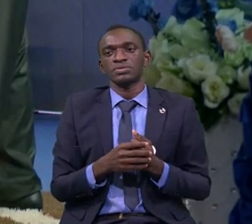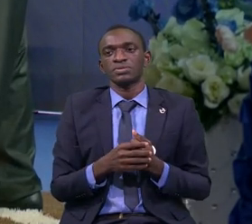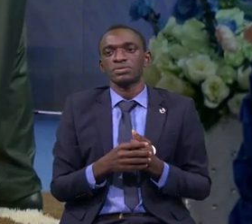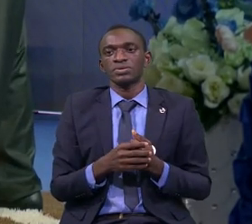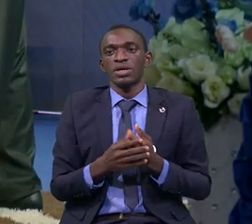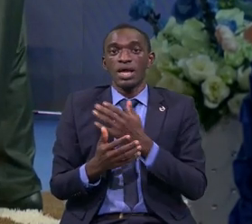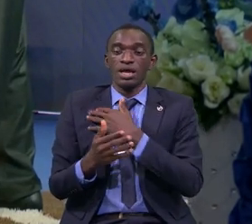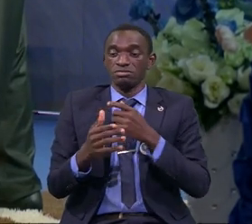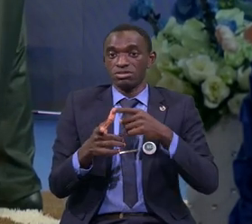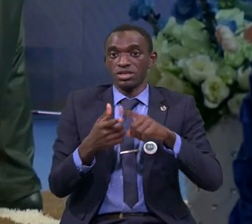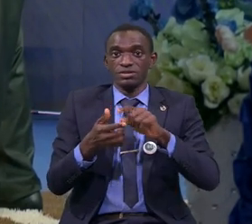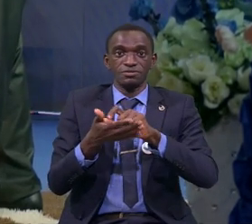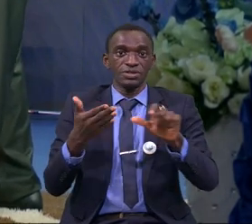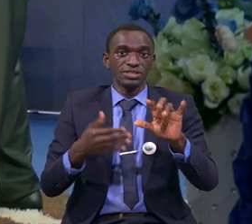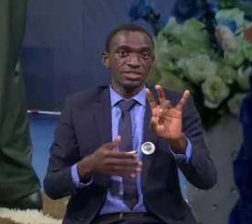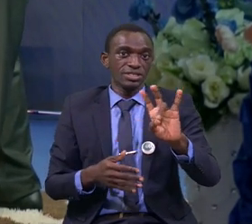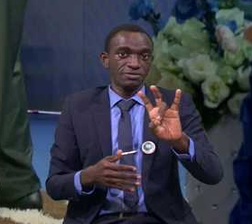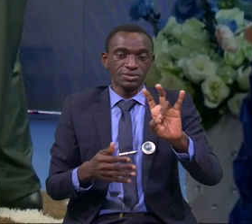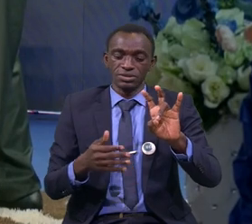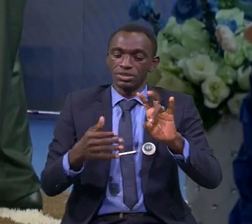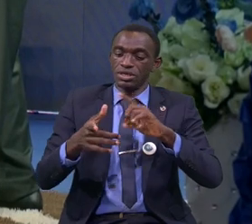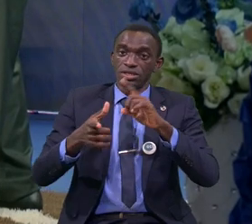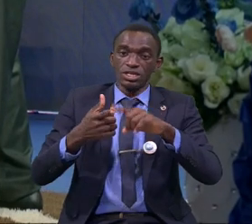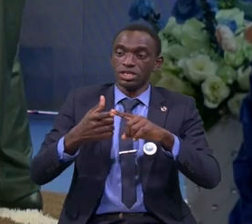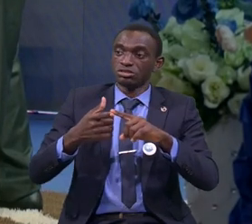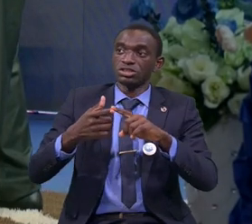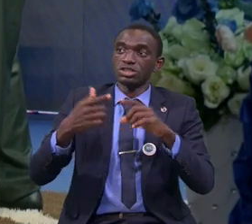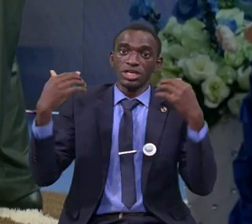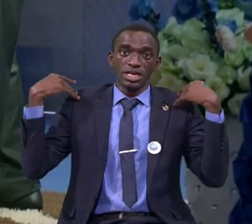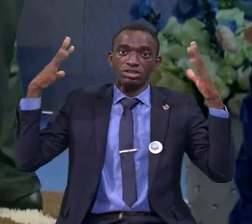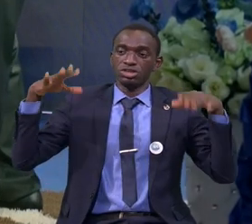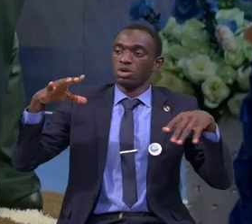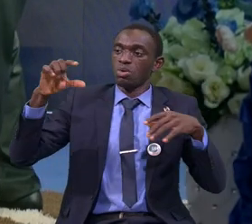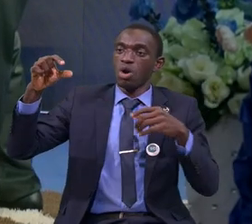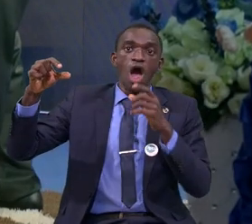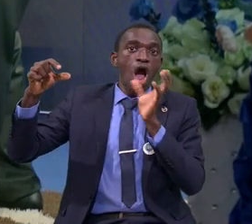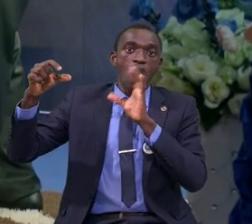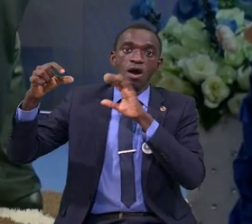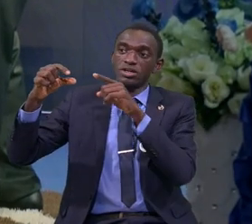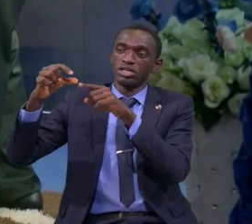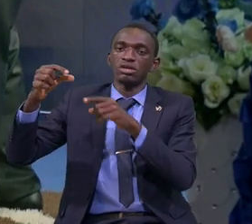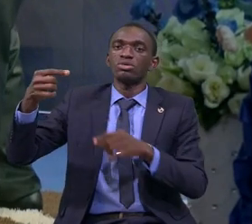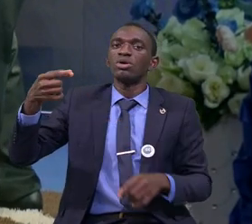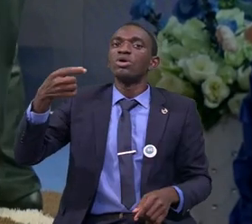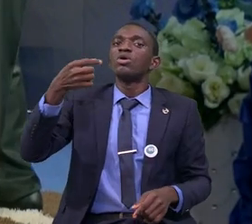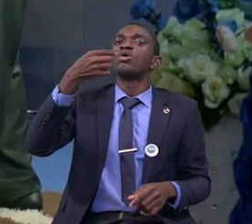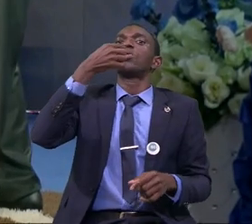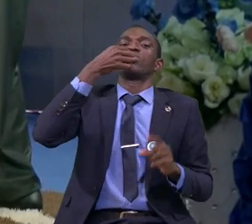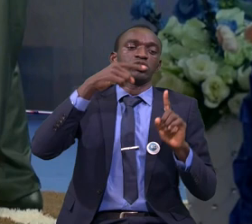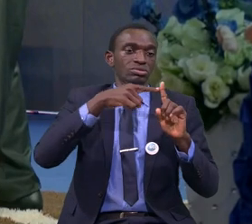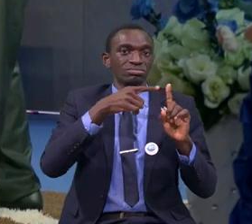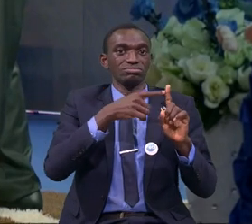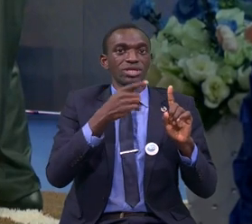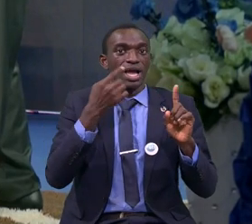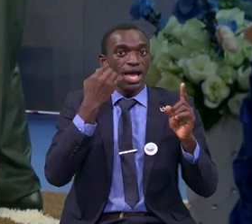And then in verse 7, then he laid it upon my mouth and said, lo,